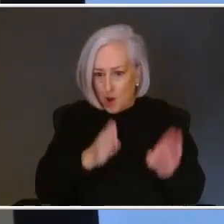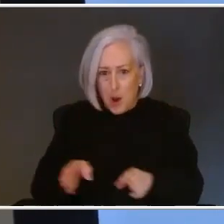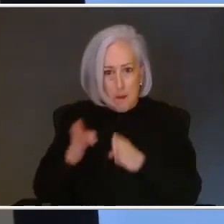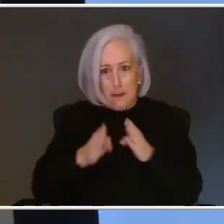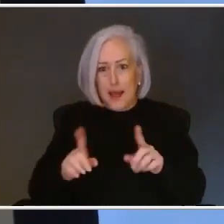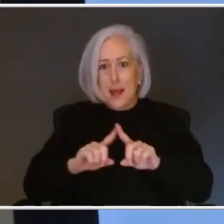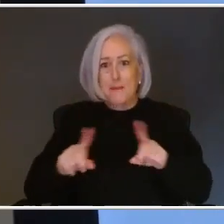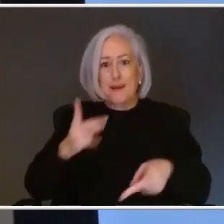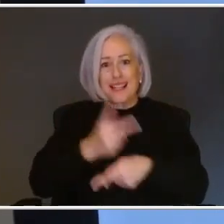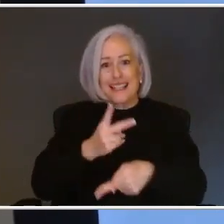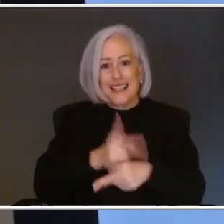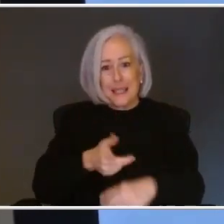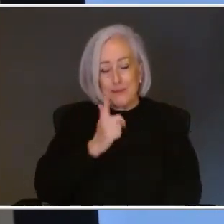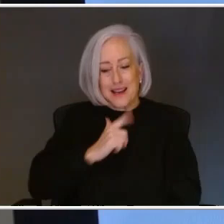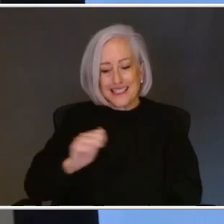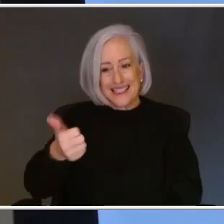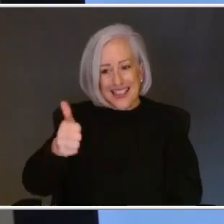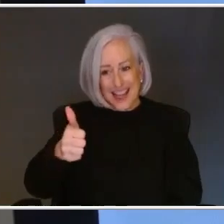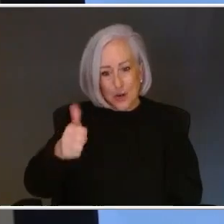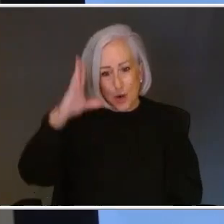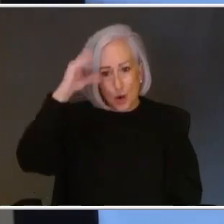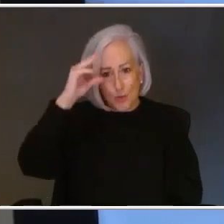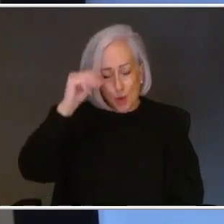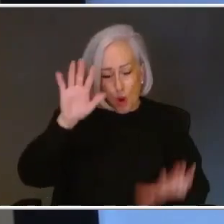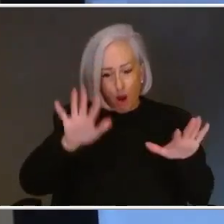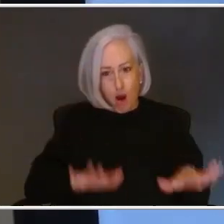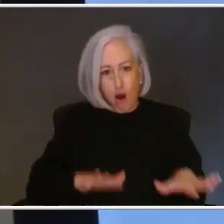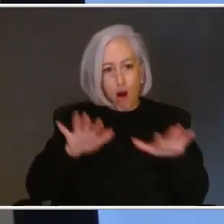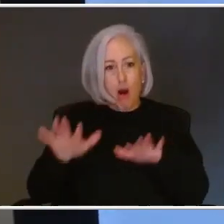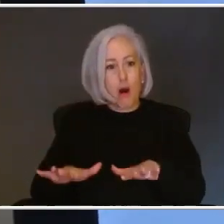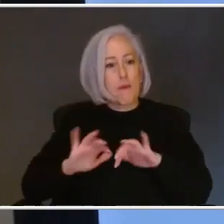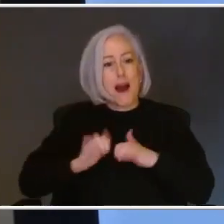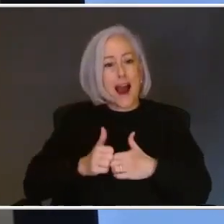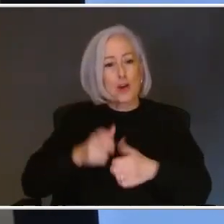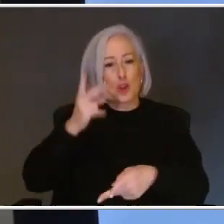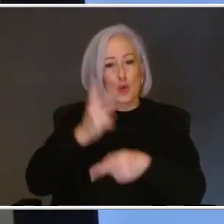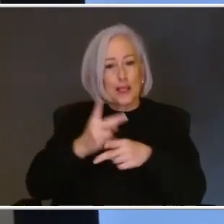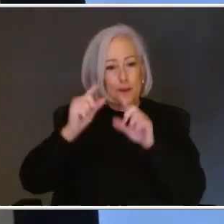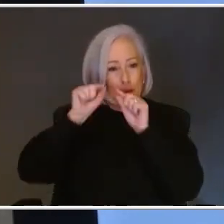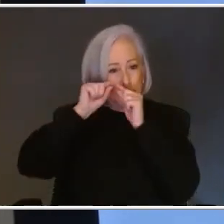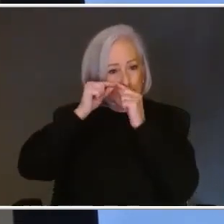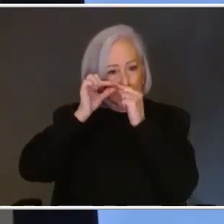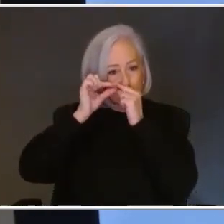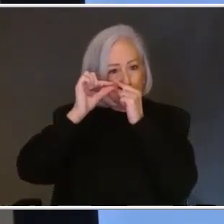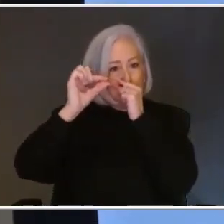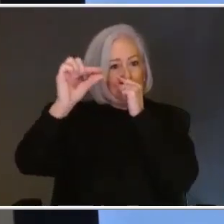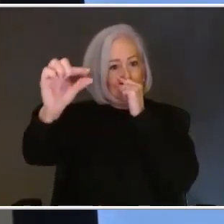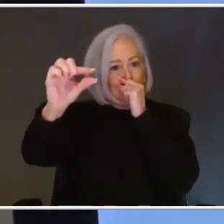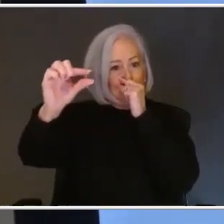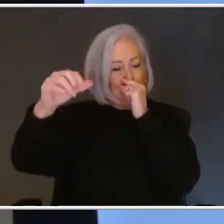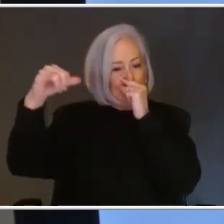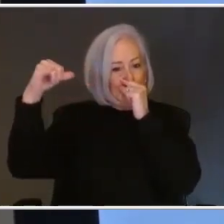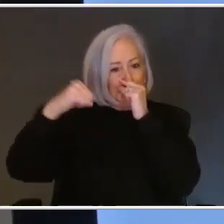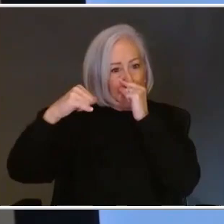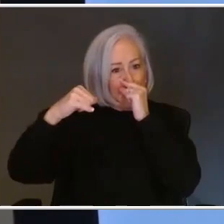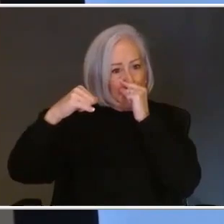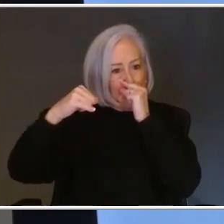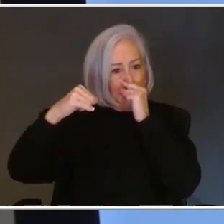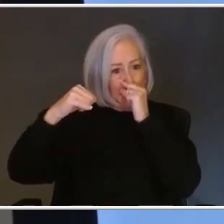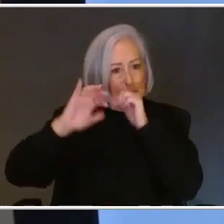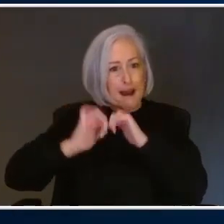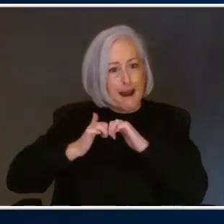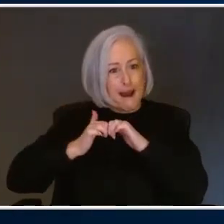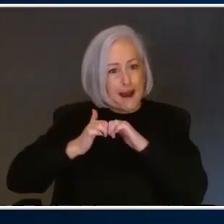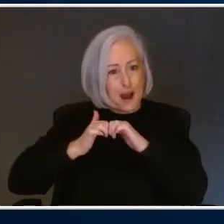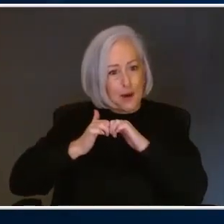a 10-year-old calm? Yeah. And how did you keep that secure? Right. Well, I'll tell you, by the time he got to KU, it was around